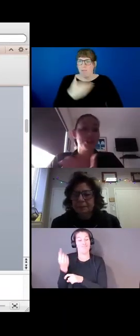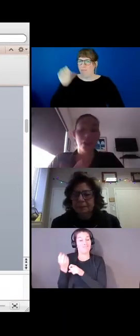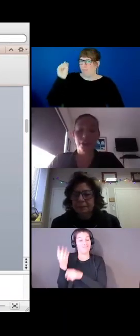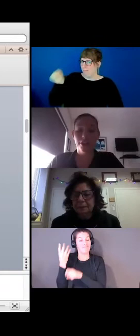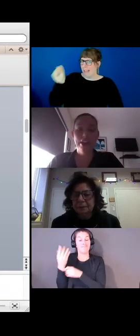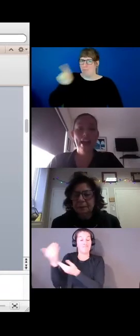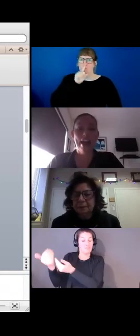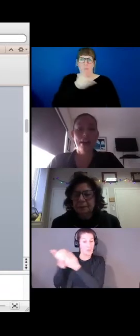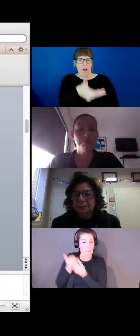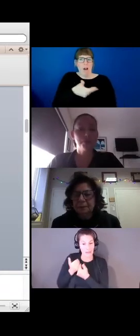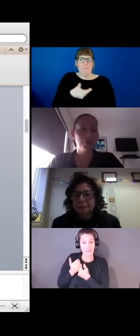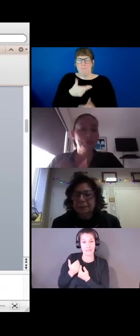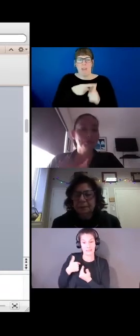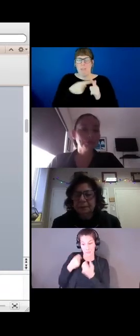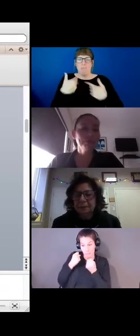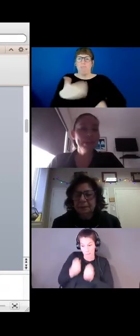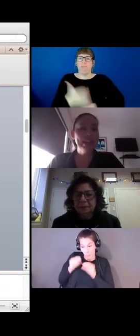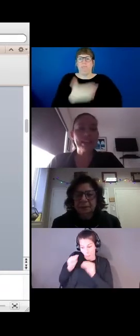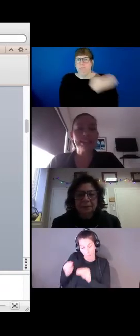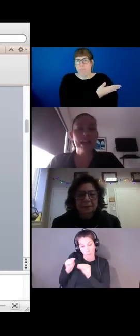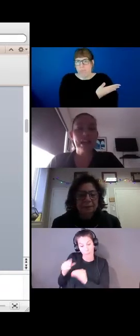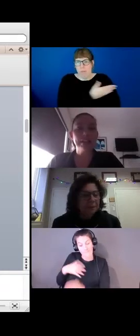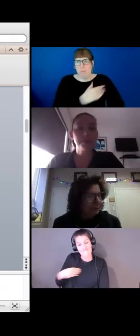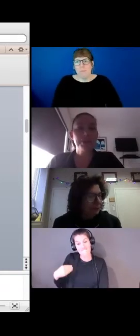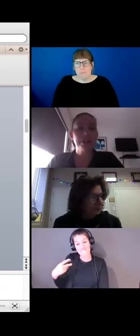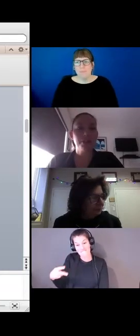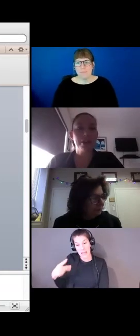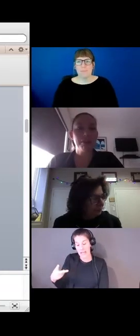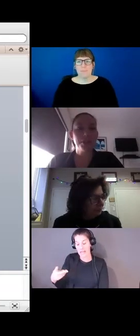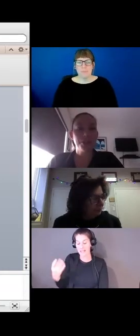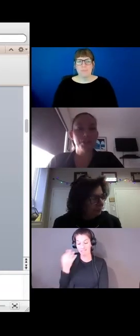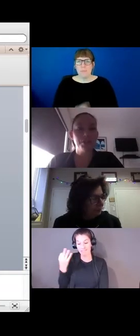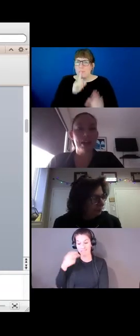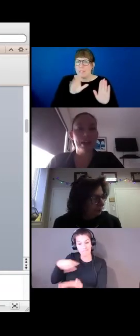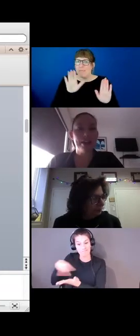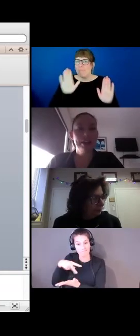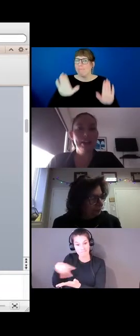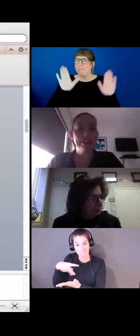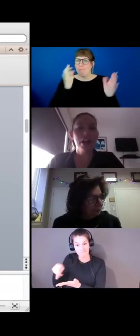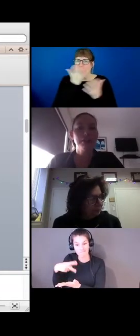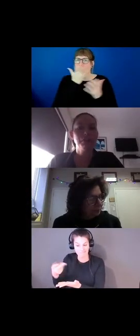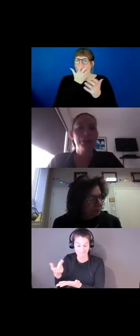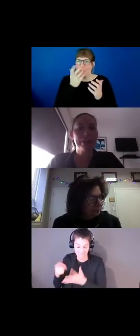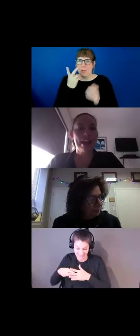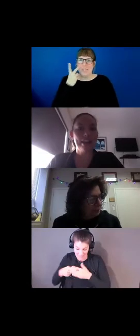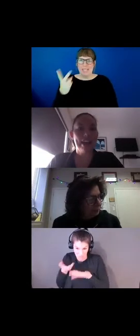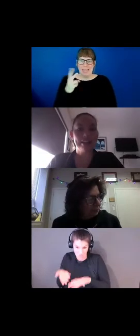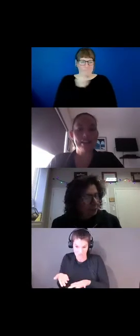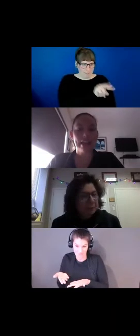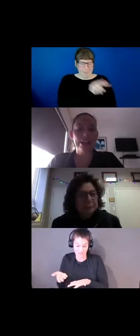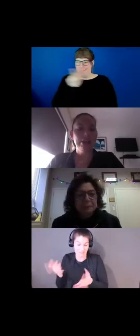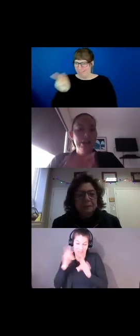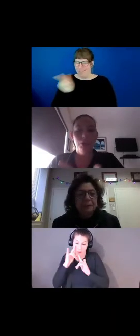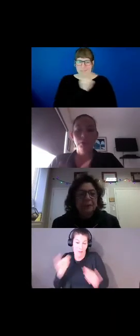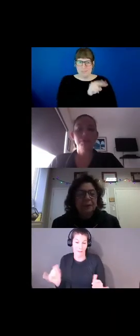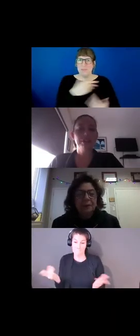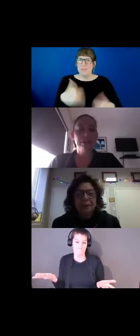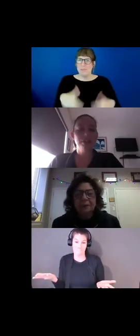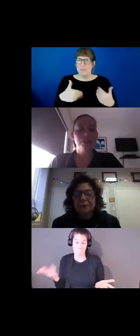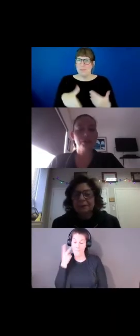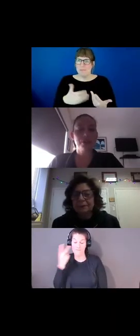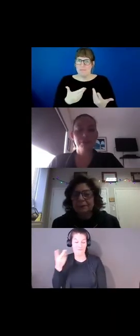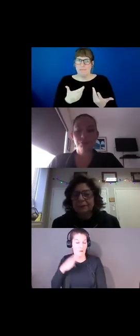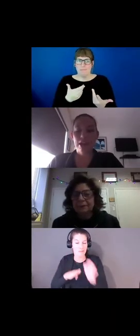teach their daughter. So it's pretty incredible to kind of look at that and say we